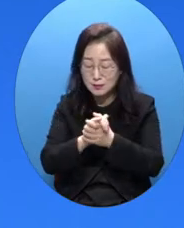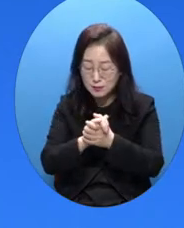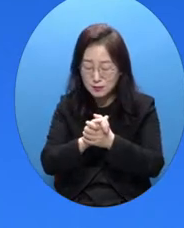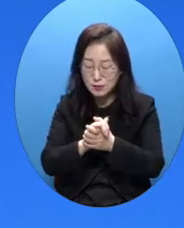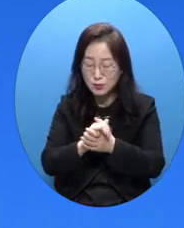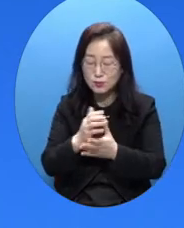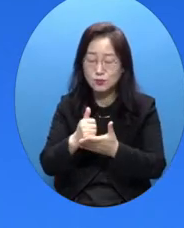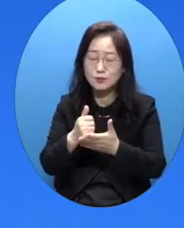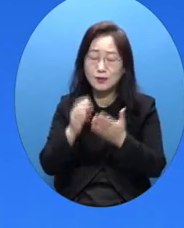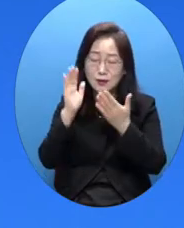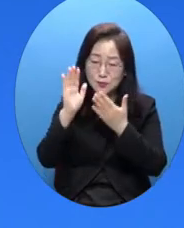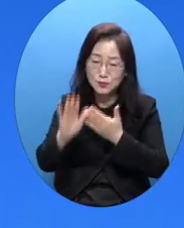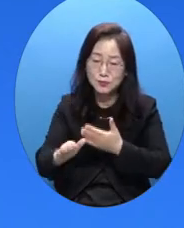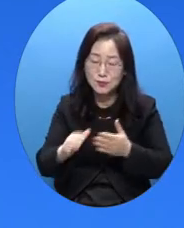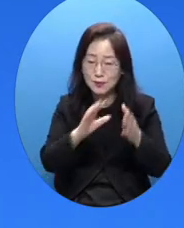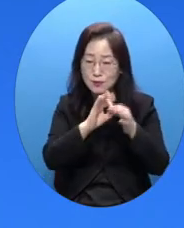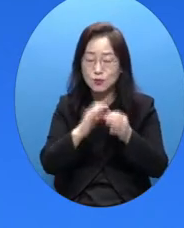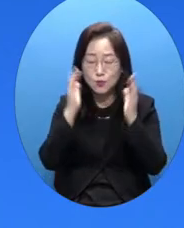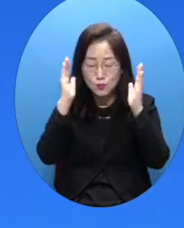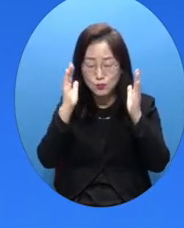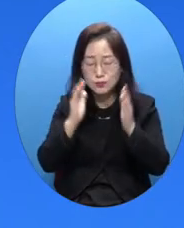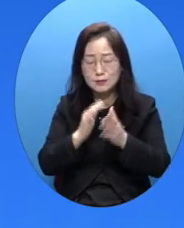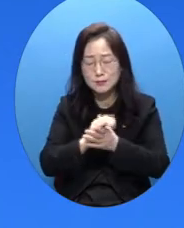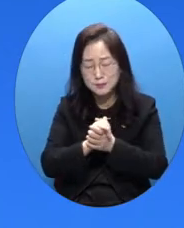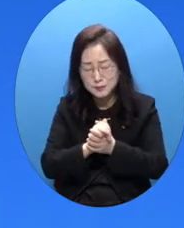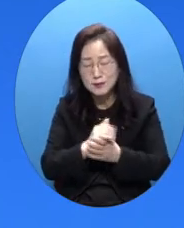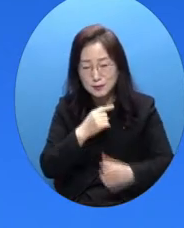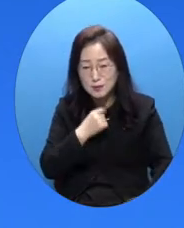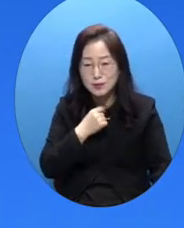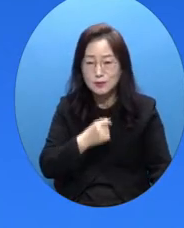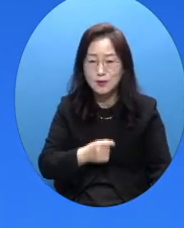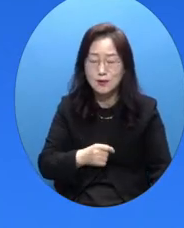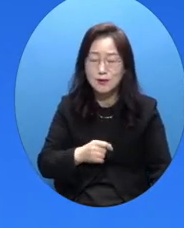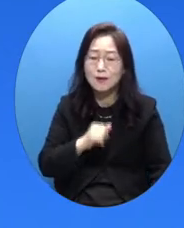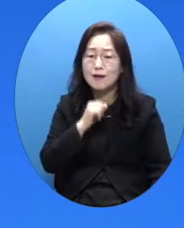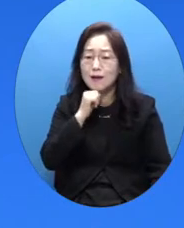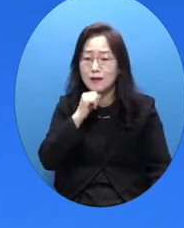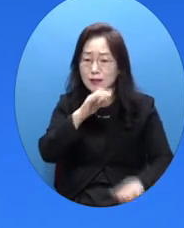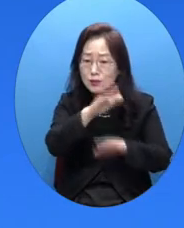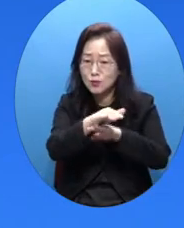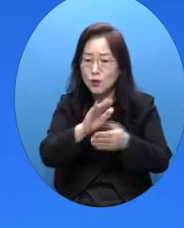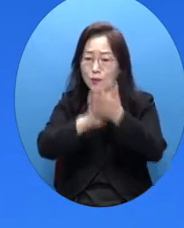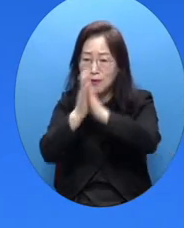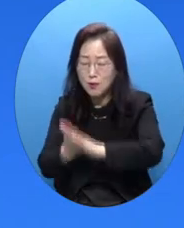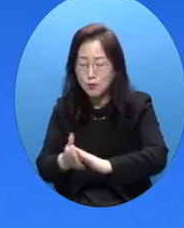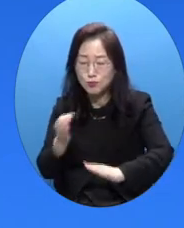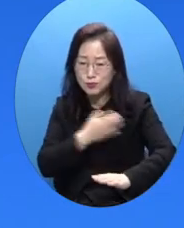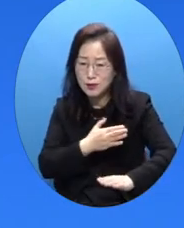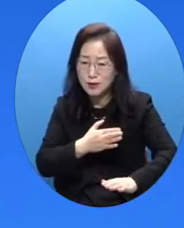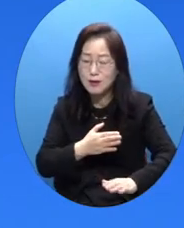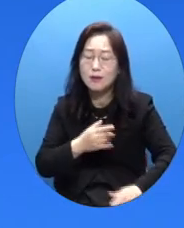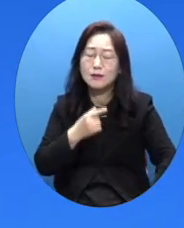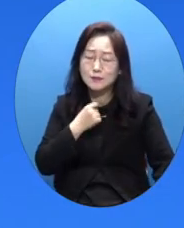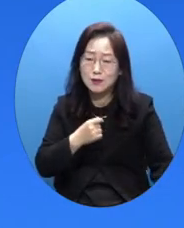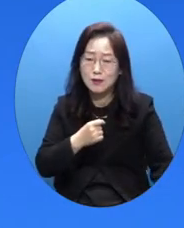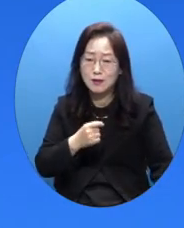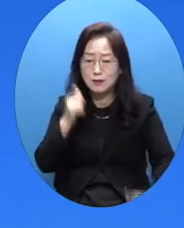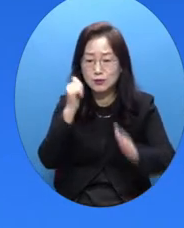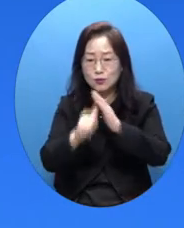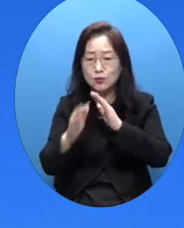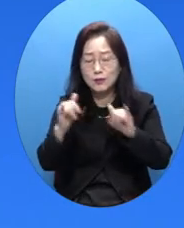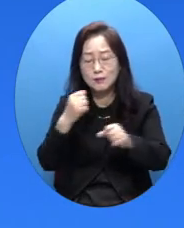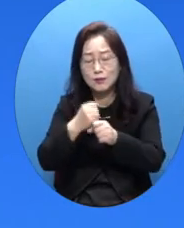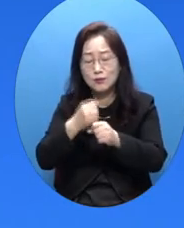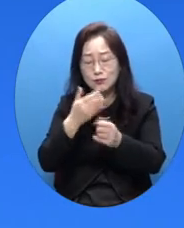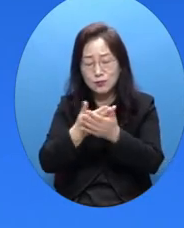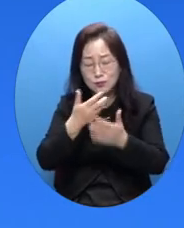this little boy du Taeyang pray to receive education all his life and he had a